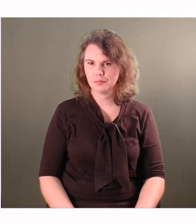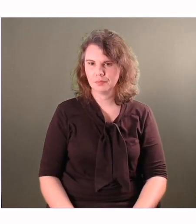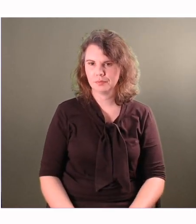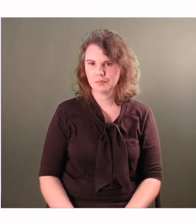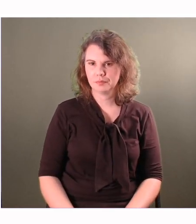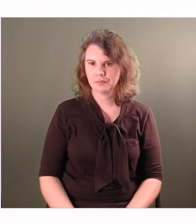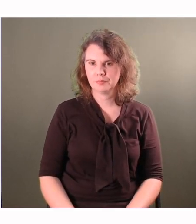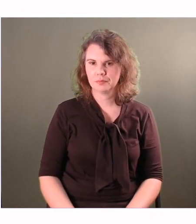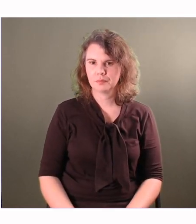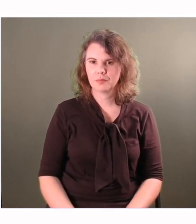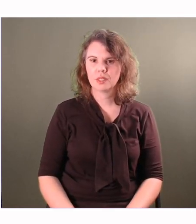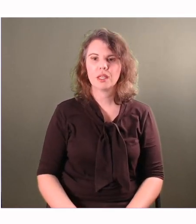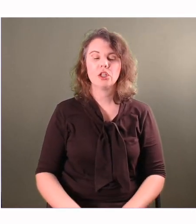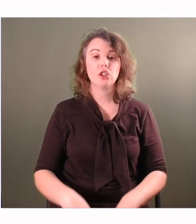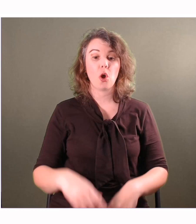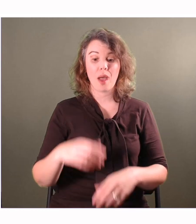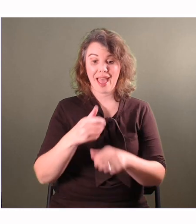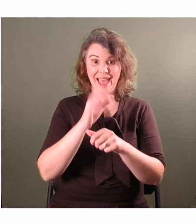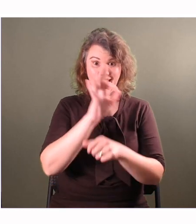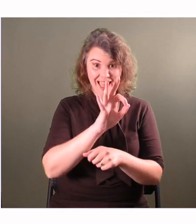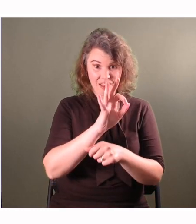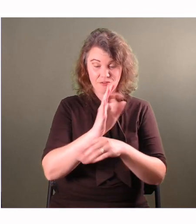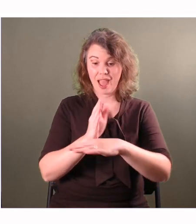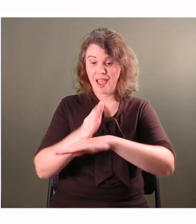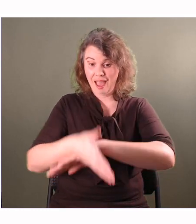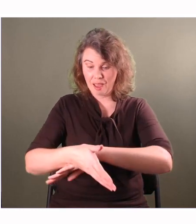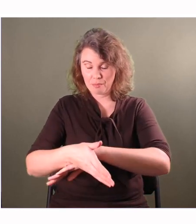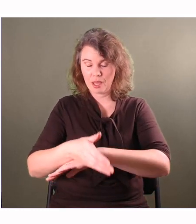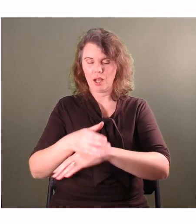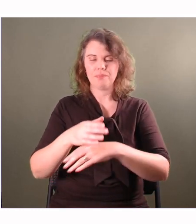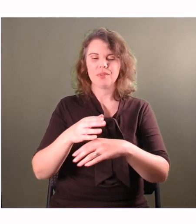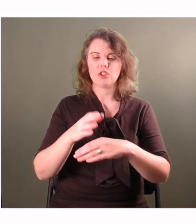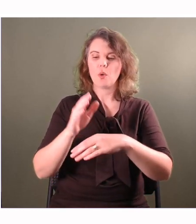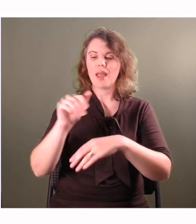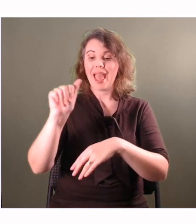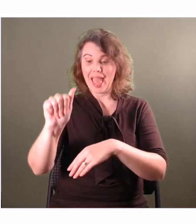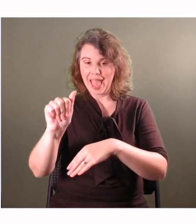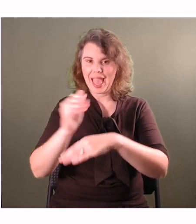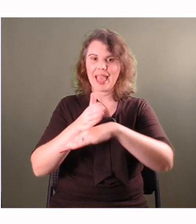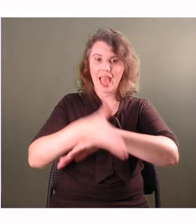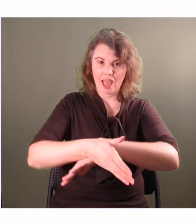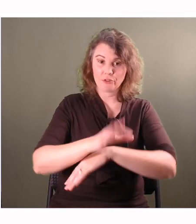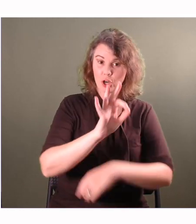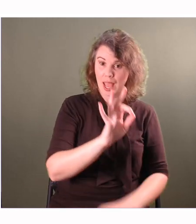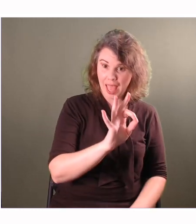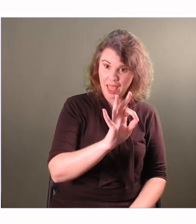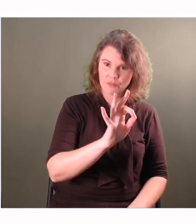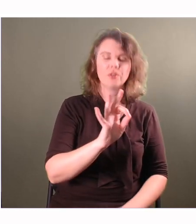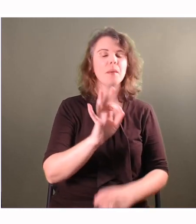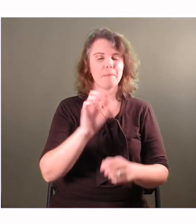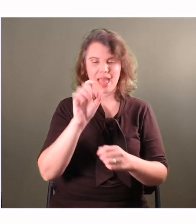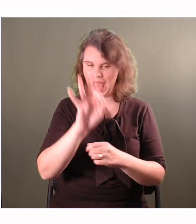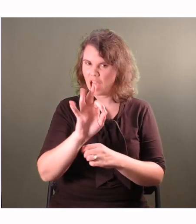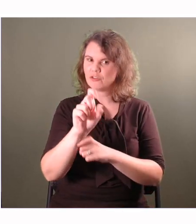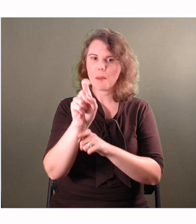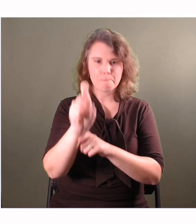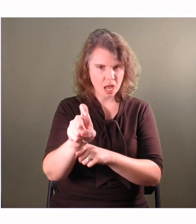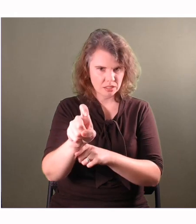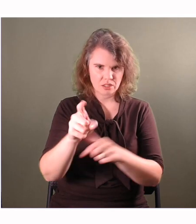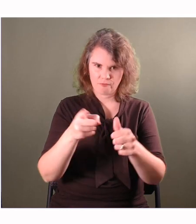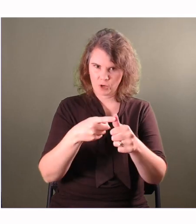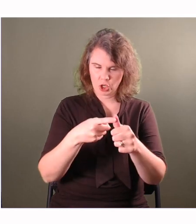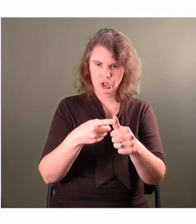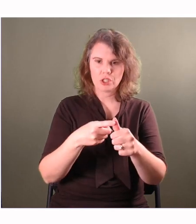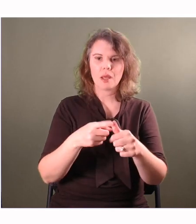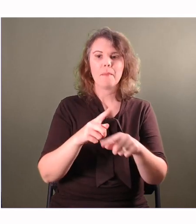out here. F in the context of A has to go to an onset. S in the context of A has to go to a coda.